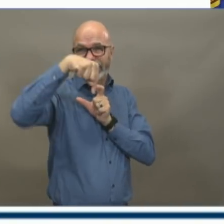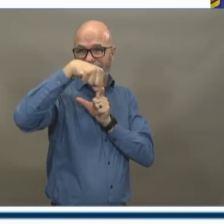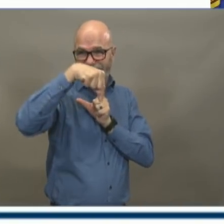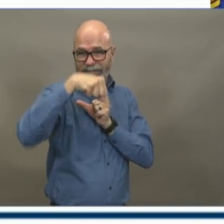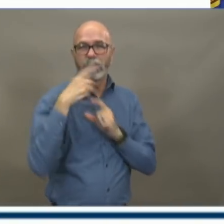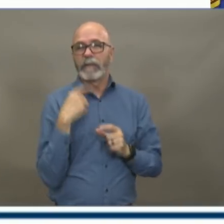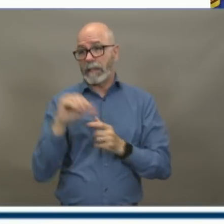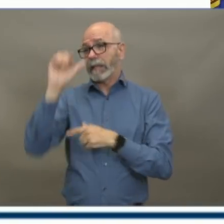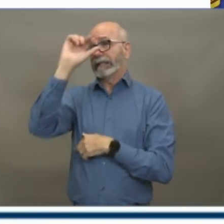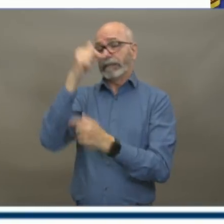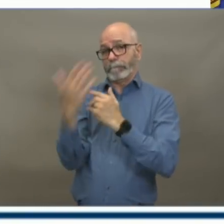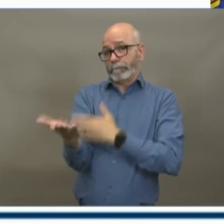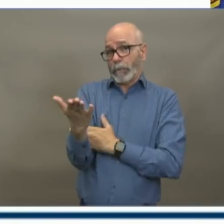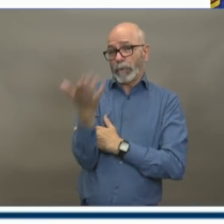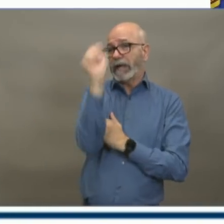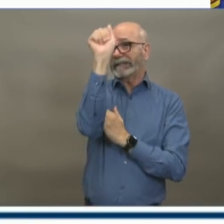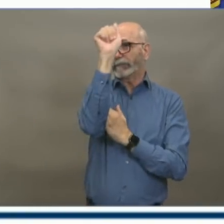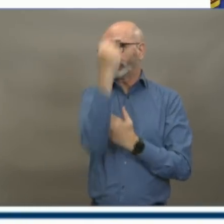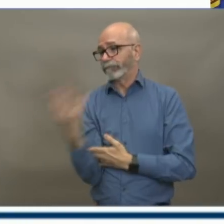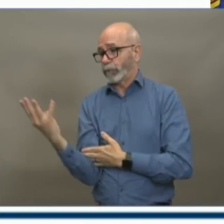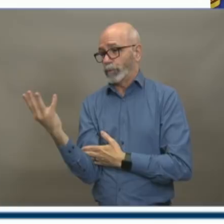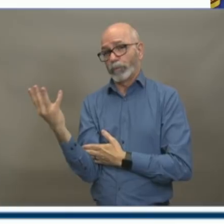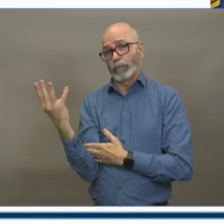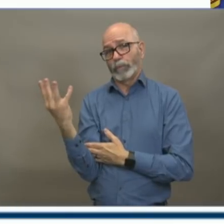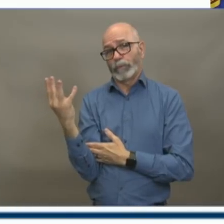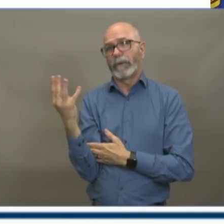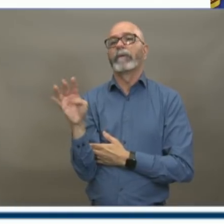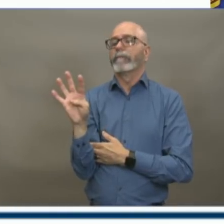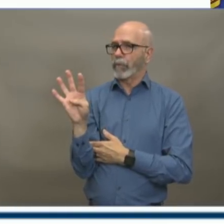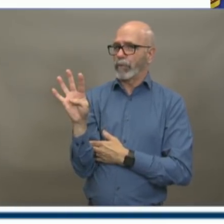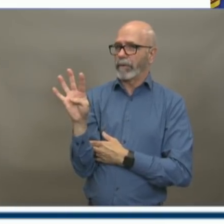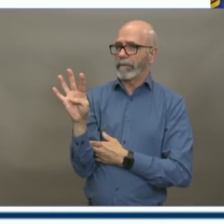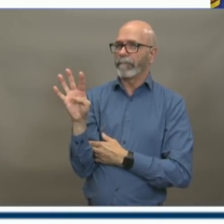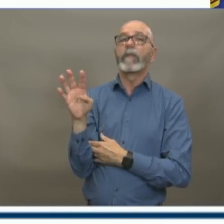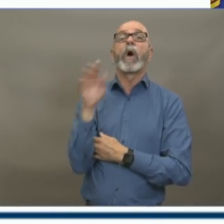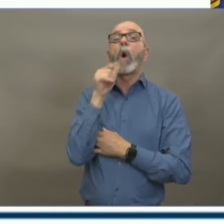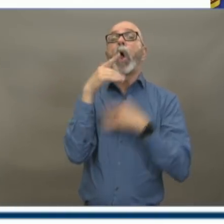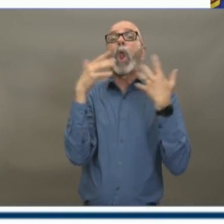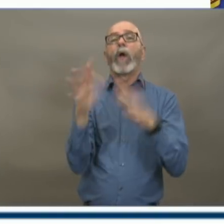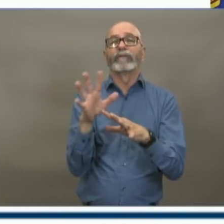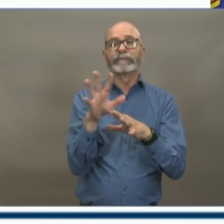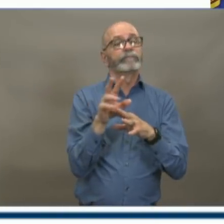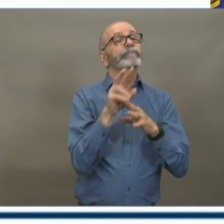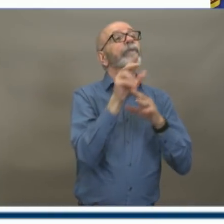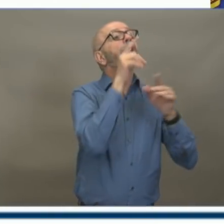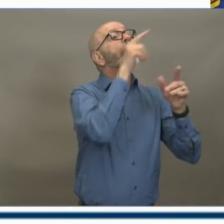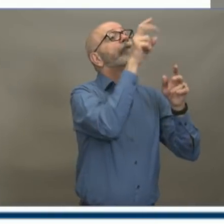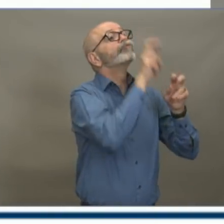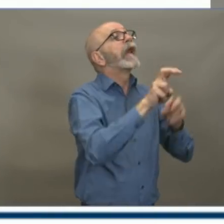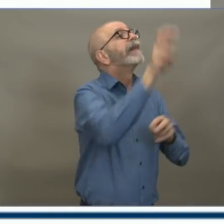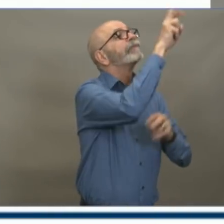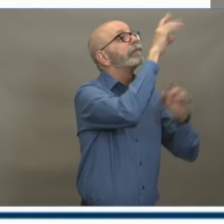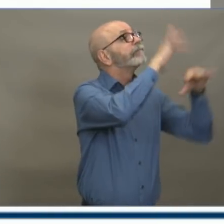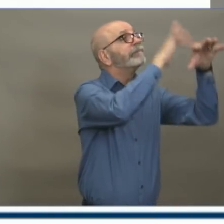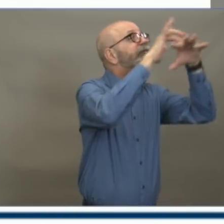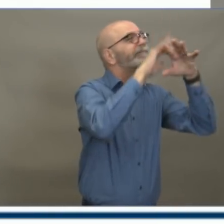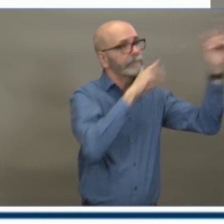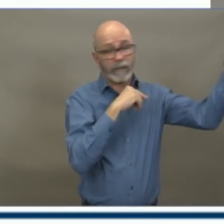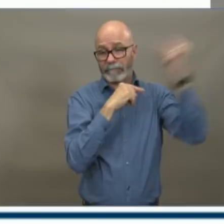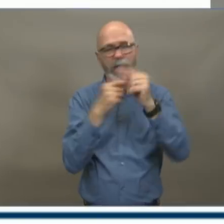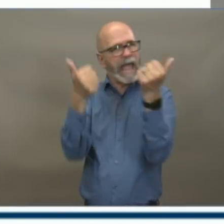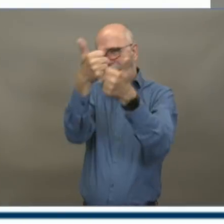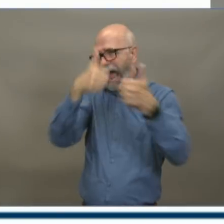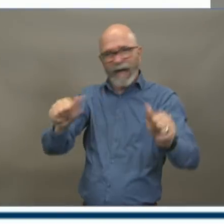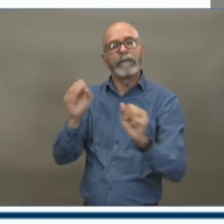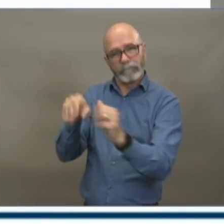students, especially students who have recently traveled, it's open for anybody. There is substantive COVID